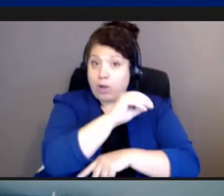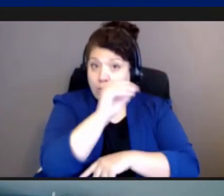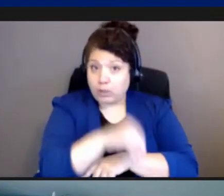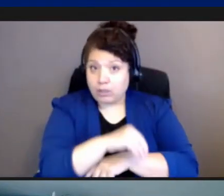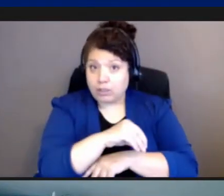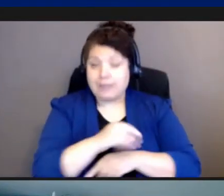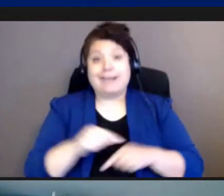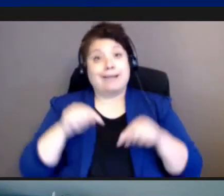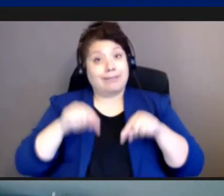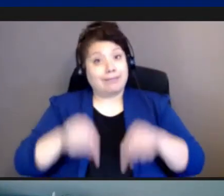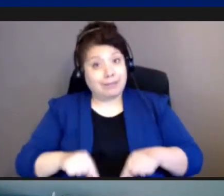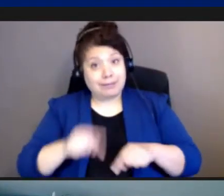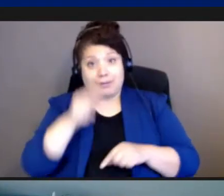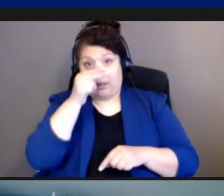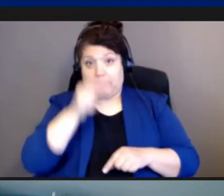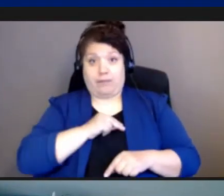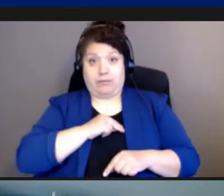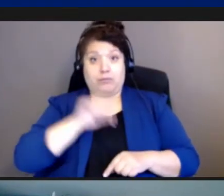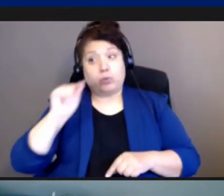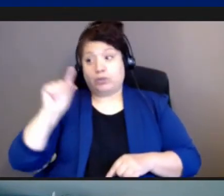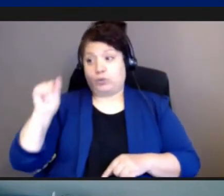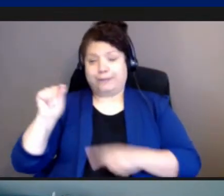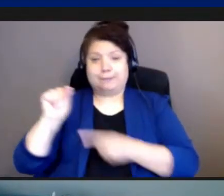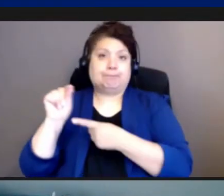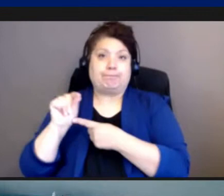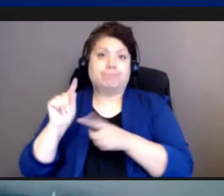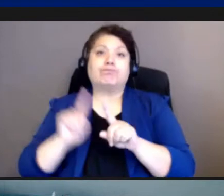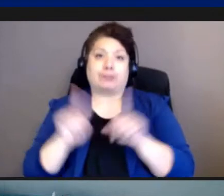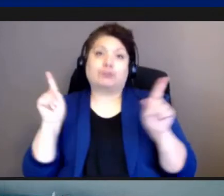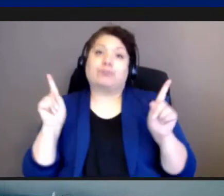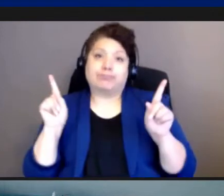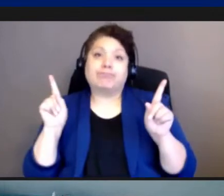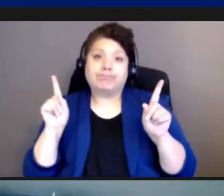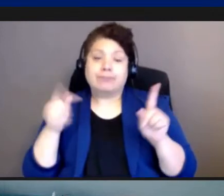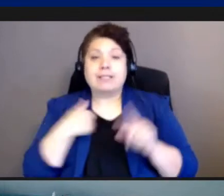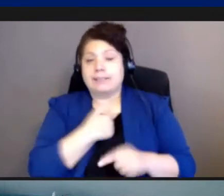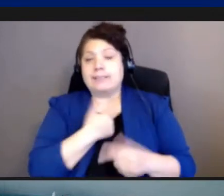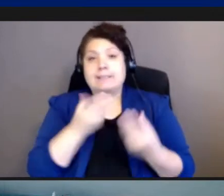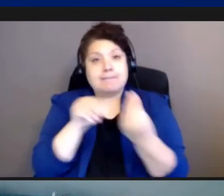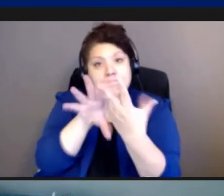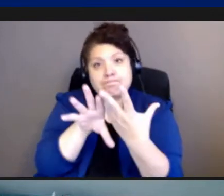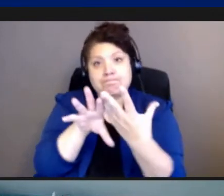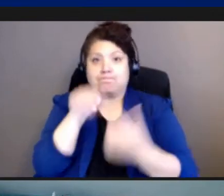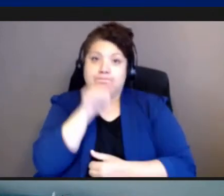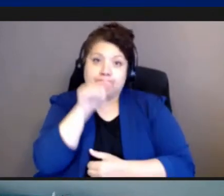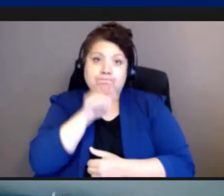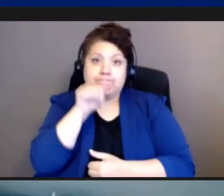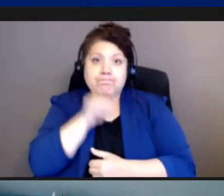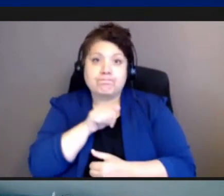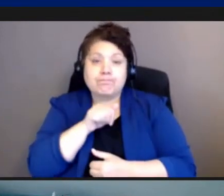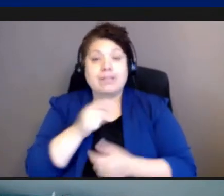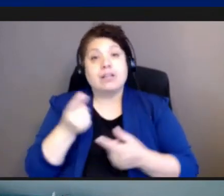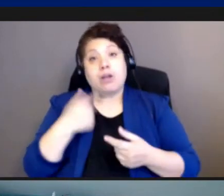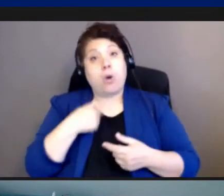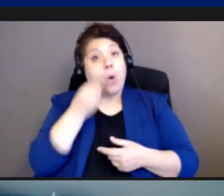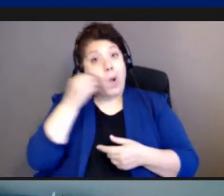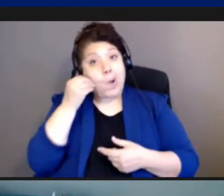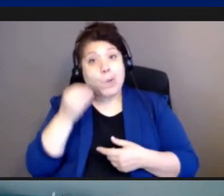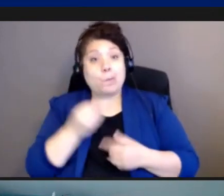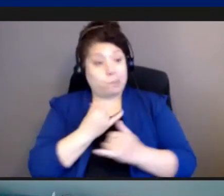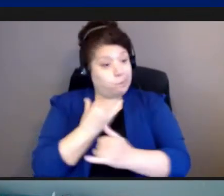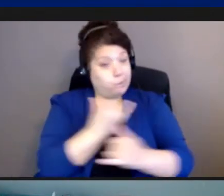Thanksgiving, we need to do things a little differently, and be with our loved ones in our households,